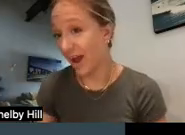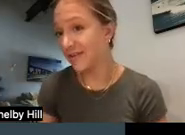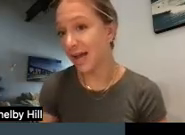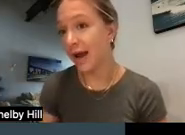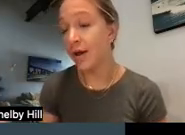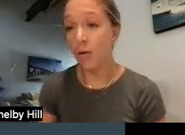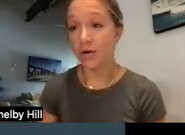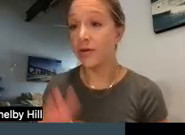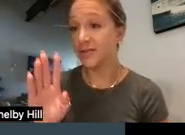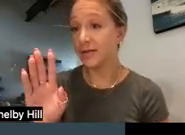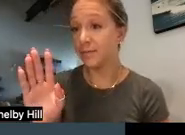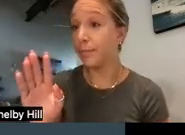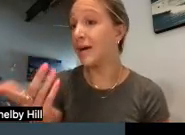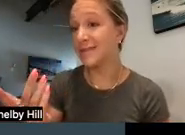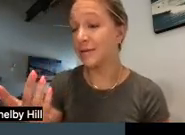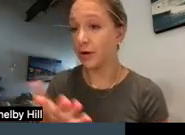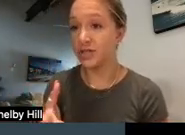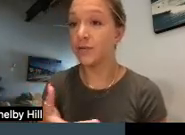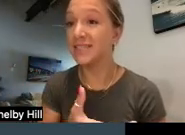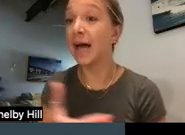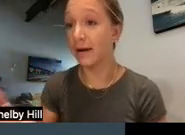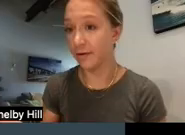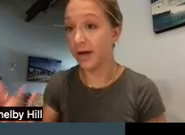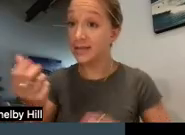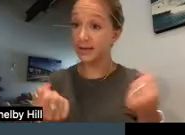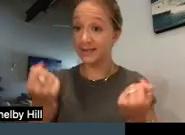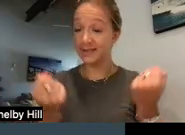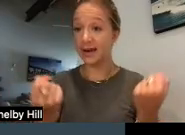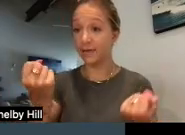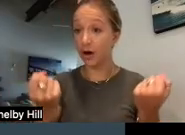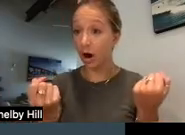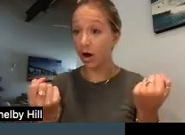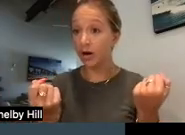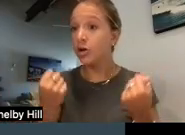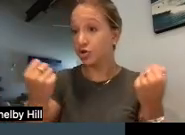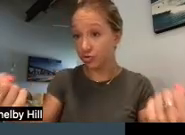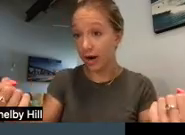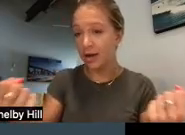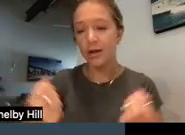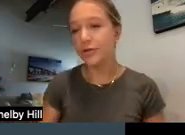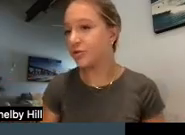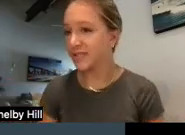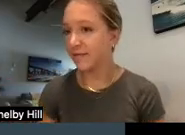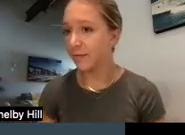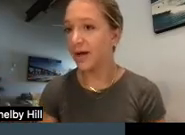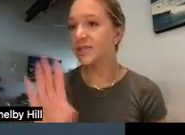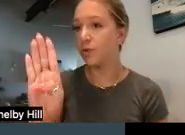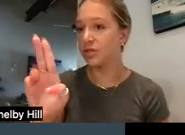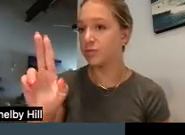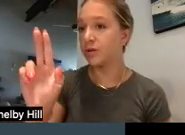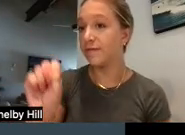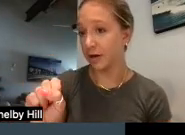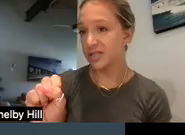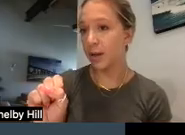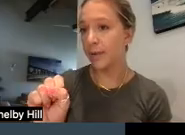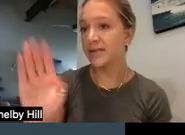that don't have a sign. One of those is bus. There is no sign for bus. This is the sign for car, truck. There's no sign for bus. So we